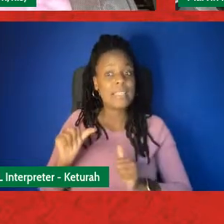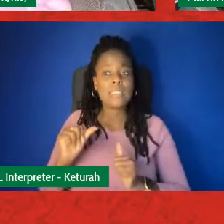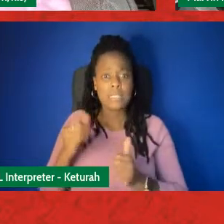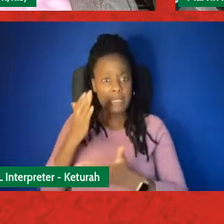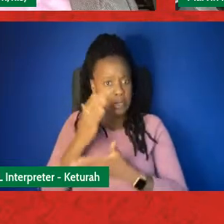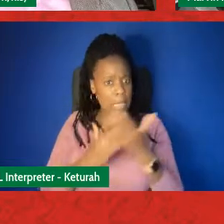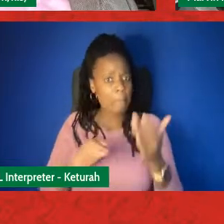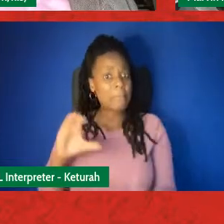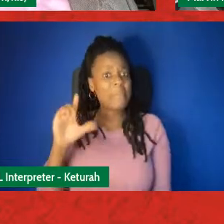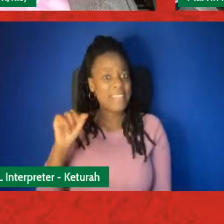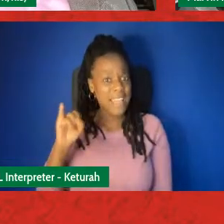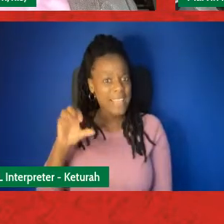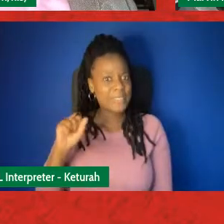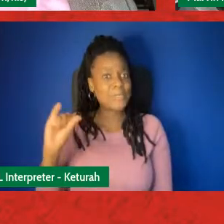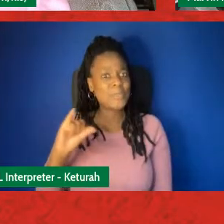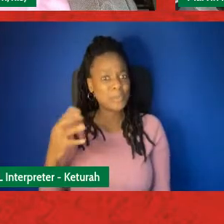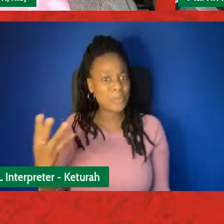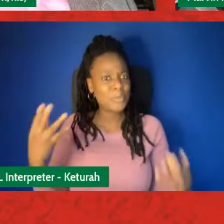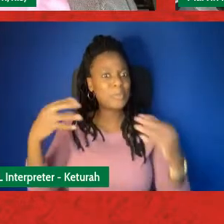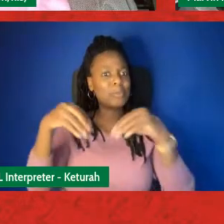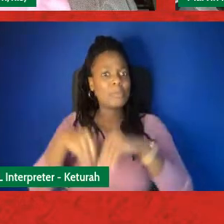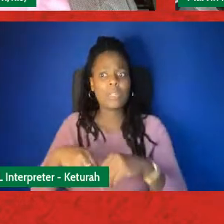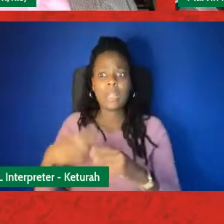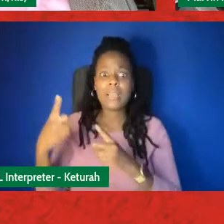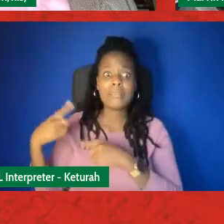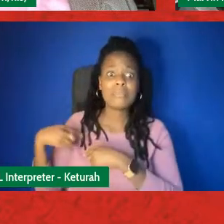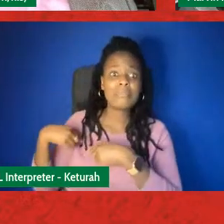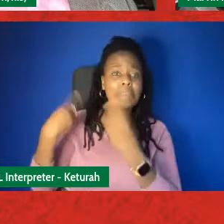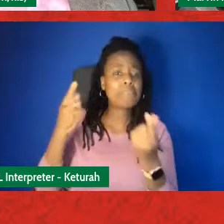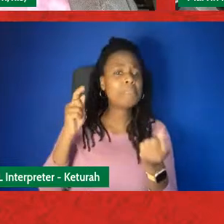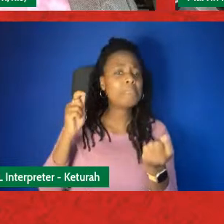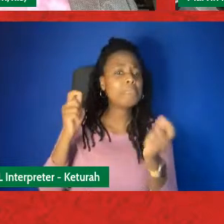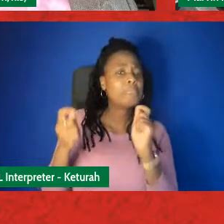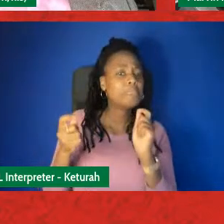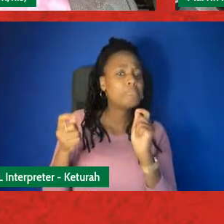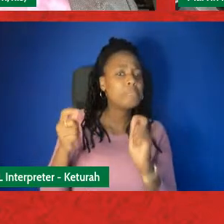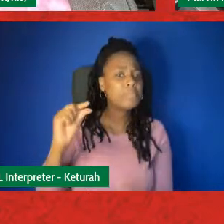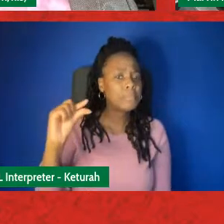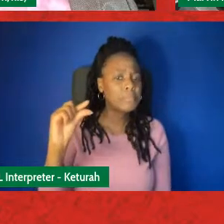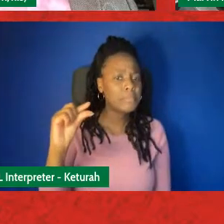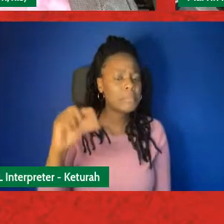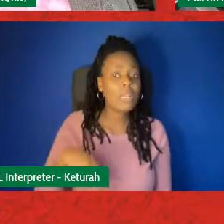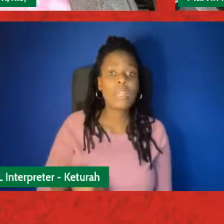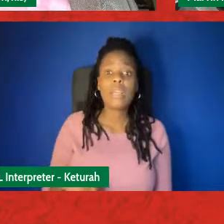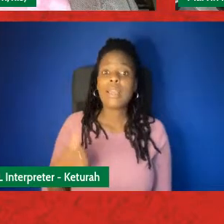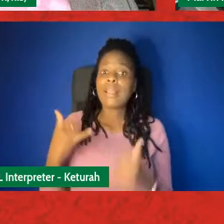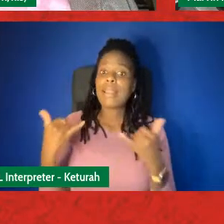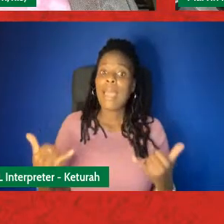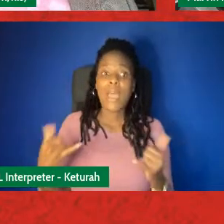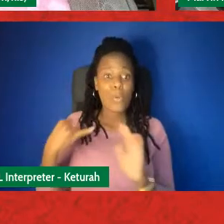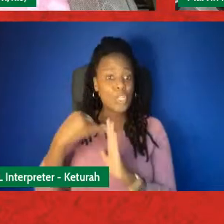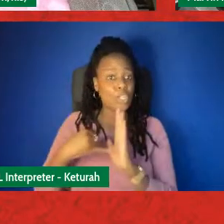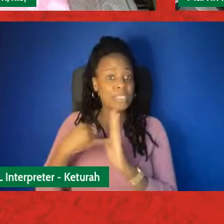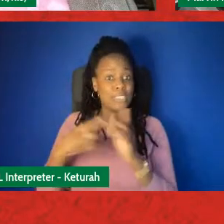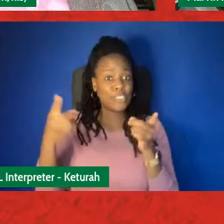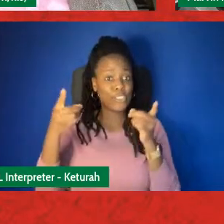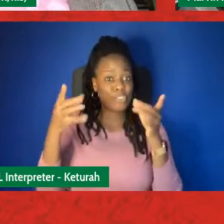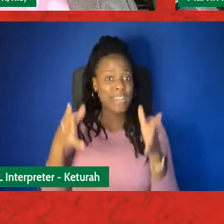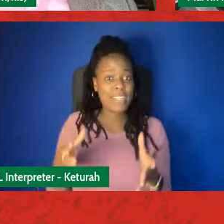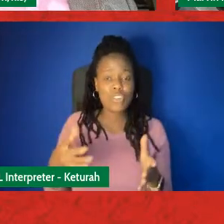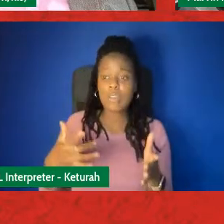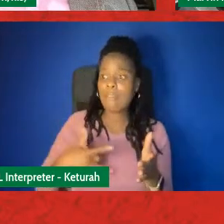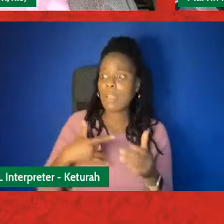classics. And so over the years, that has changed just a little in the sense that as artistic director now, I feel like there's